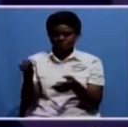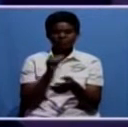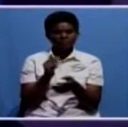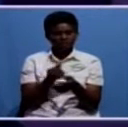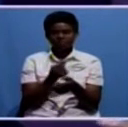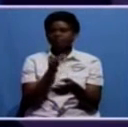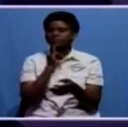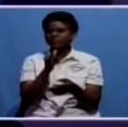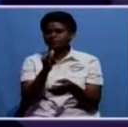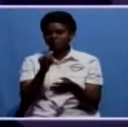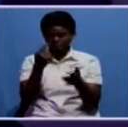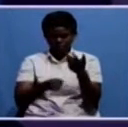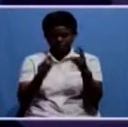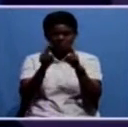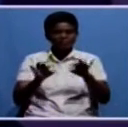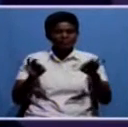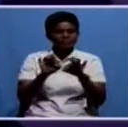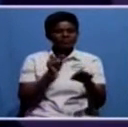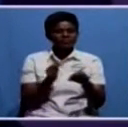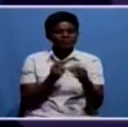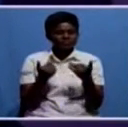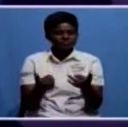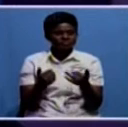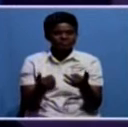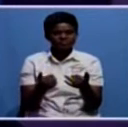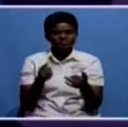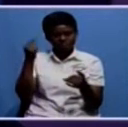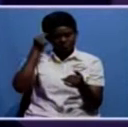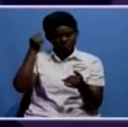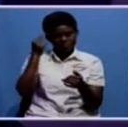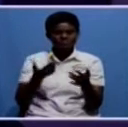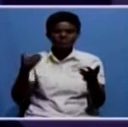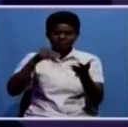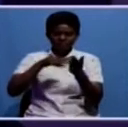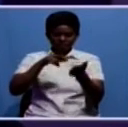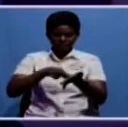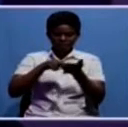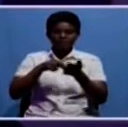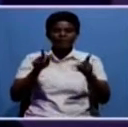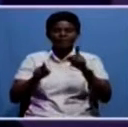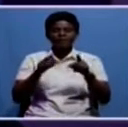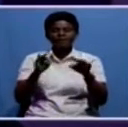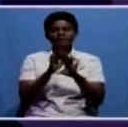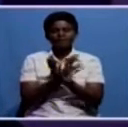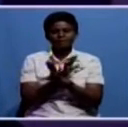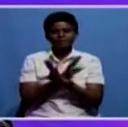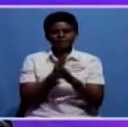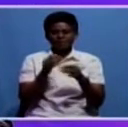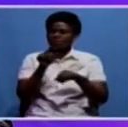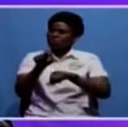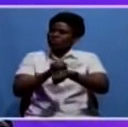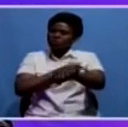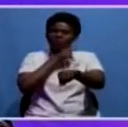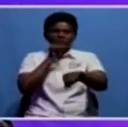yet. What is important where we are is that government, again representing the people of Zambia, has over a long